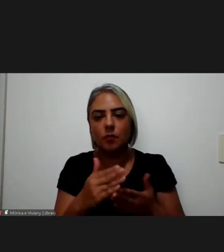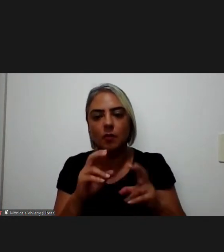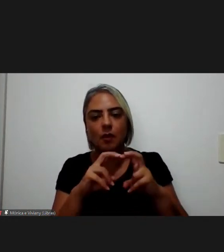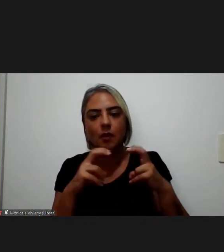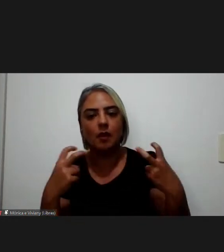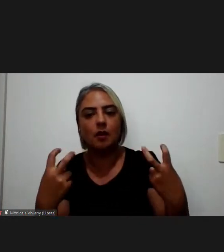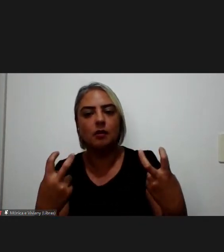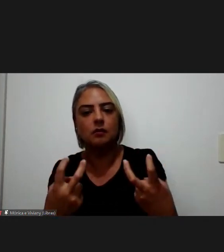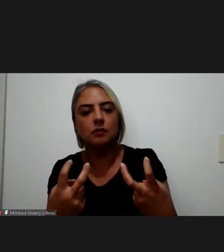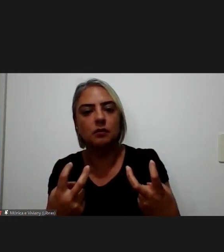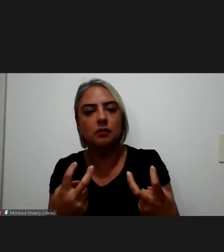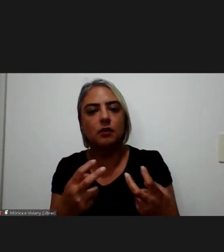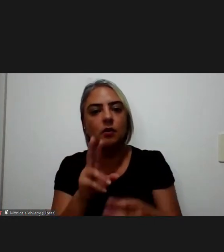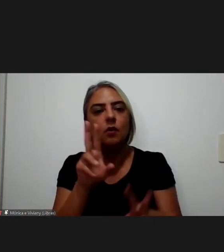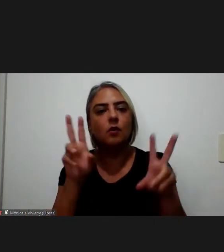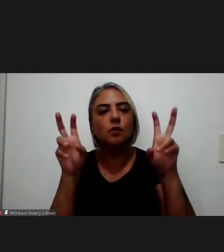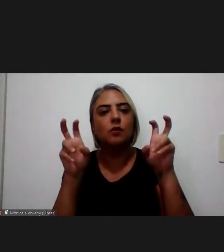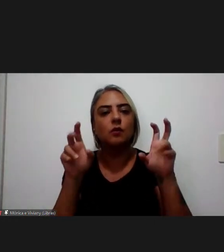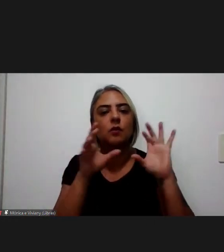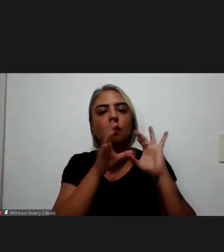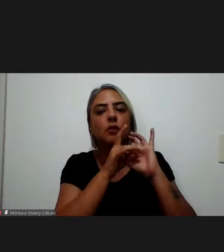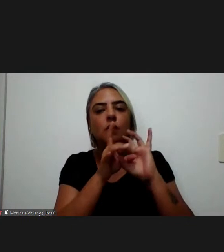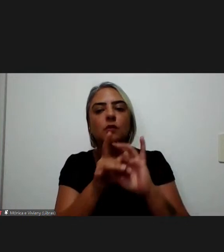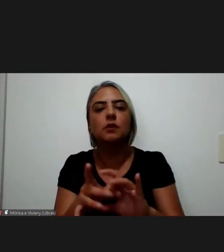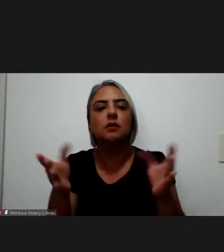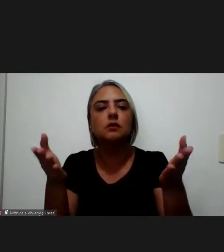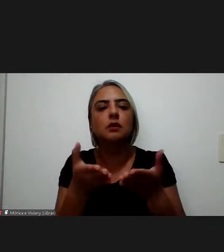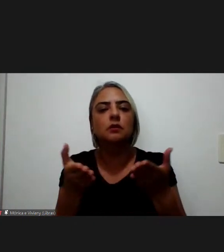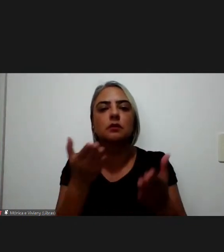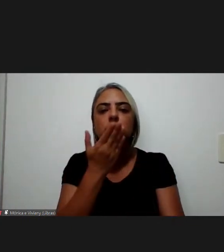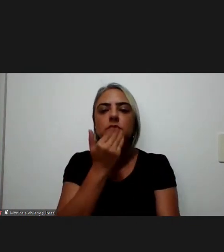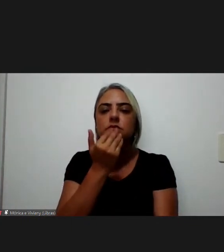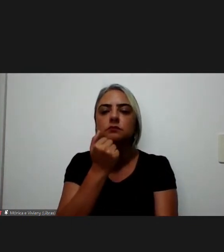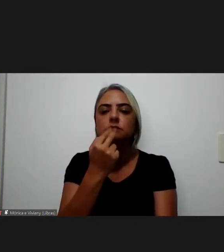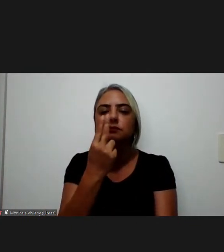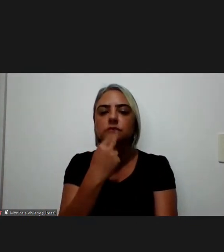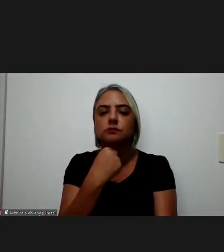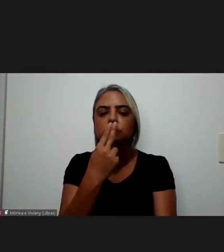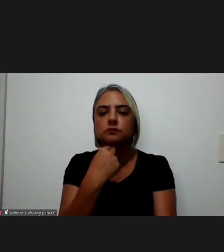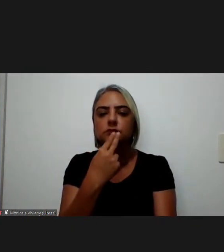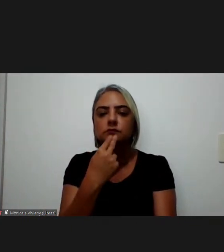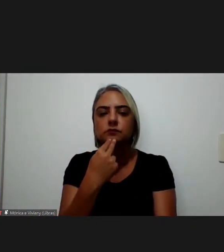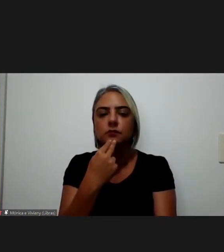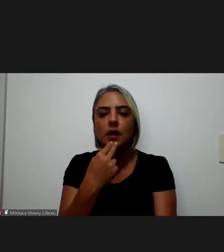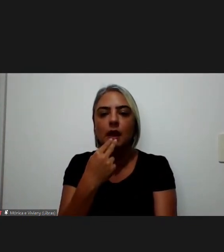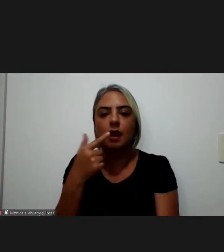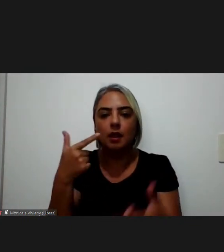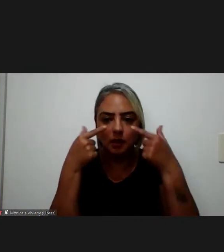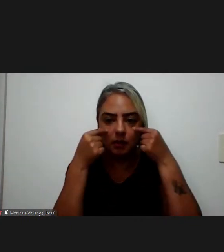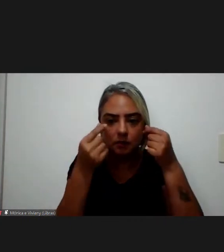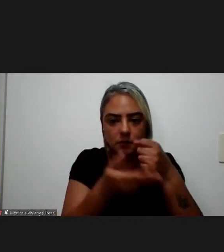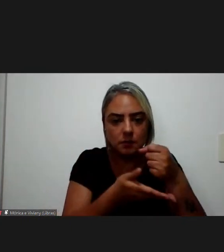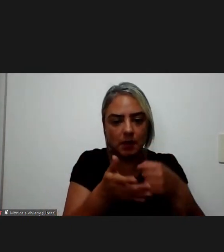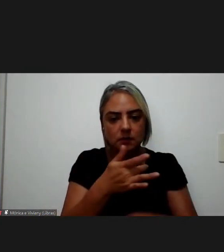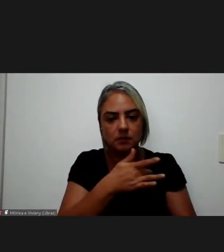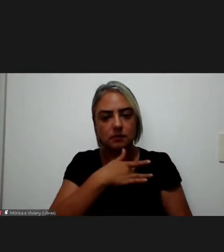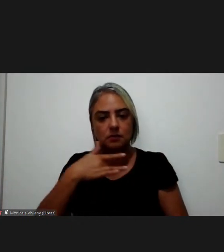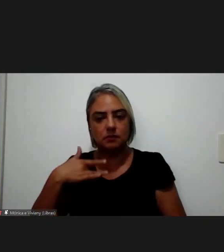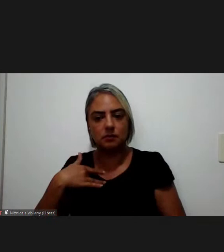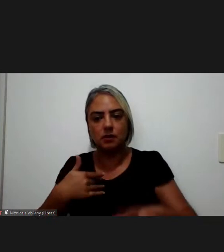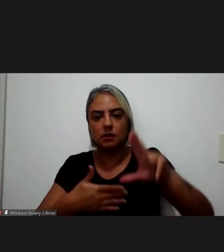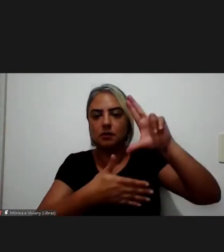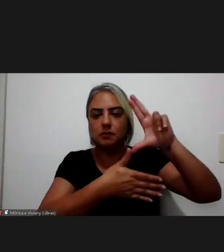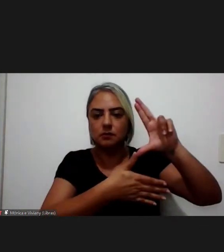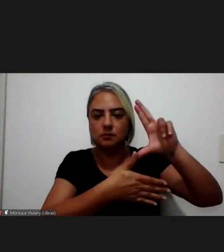we're going to begin the next table, which is called the current context of food and nutrition in the primary